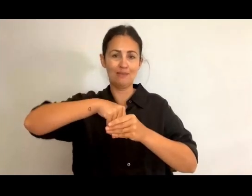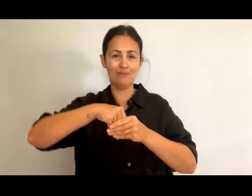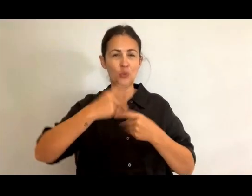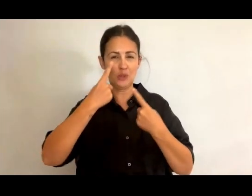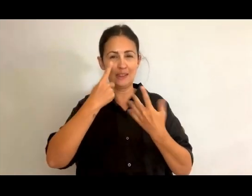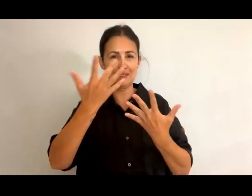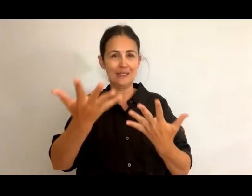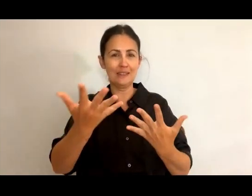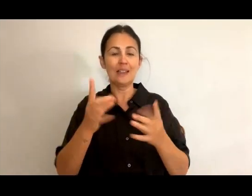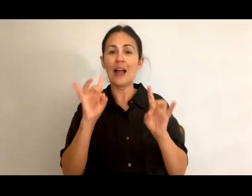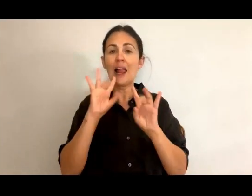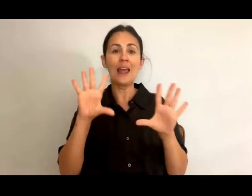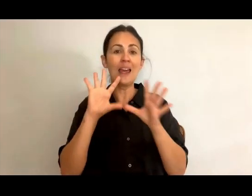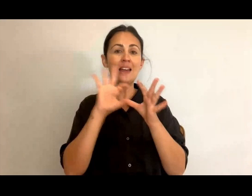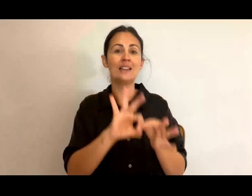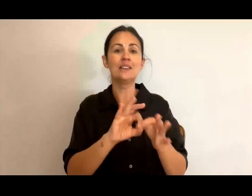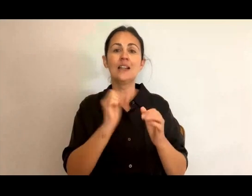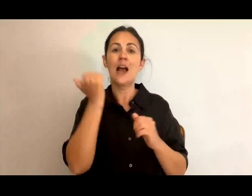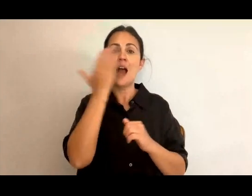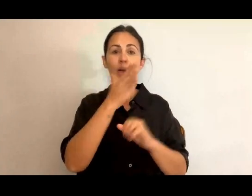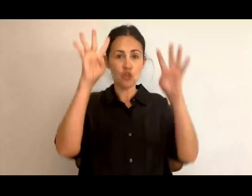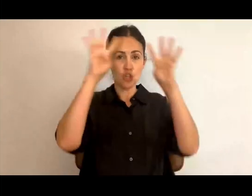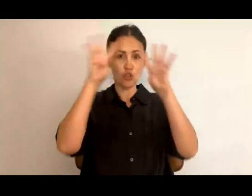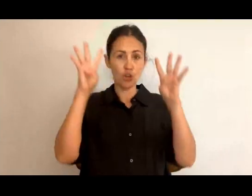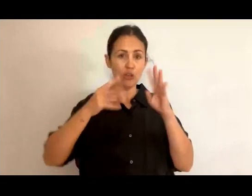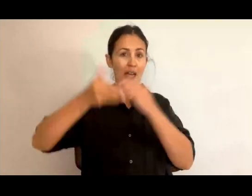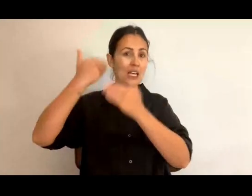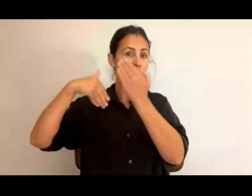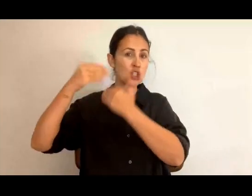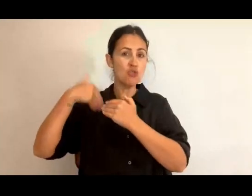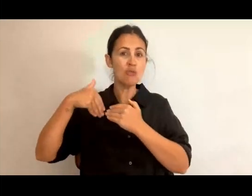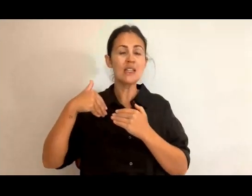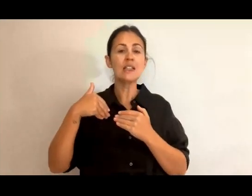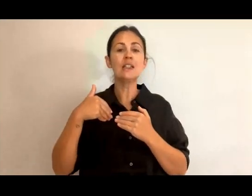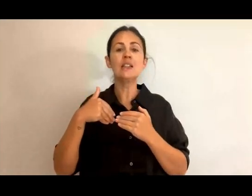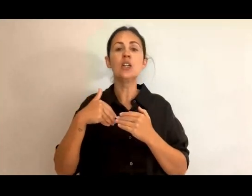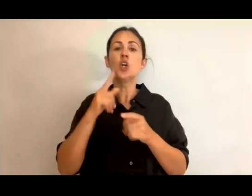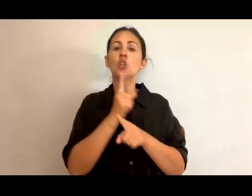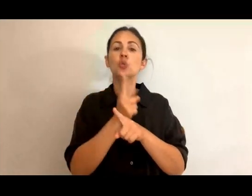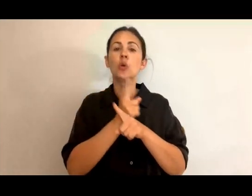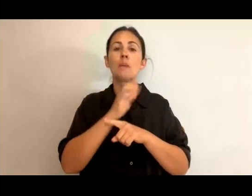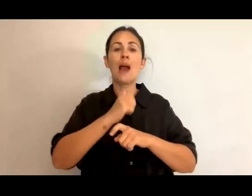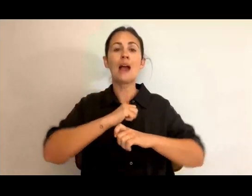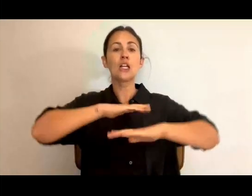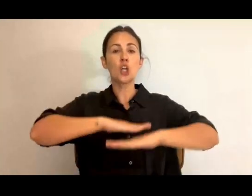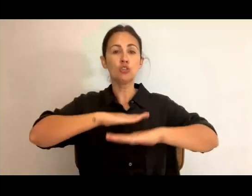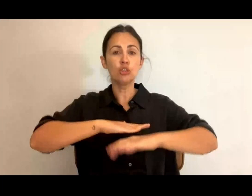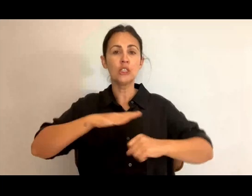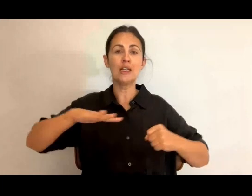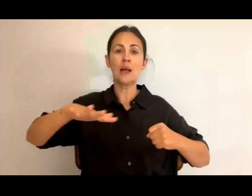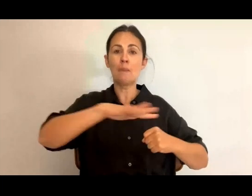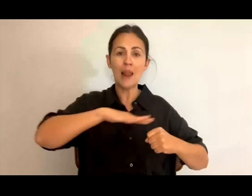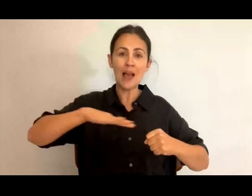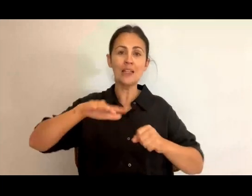Strait Islander histories and cultures, organising ideas of country, place, culture and people, the central concept